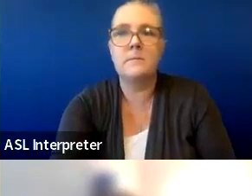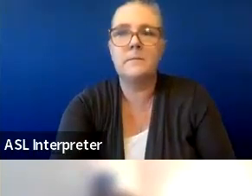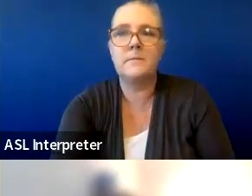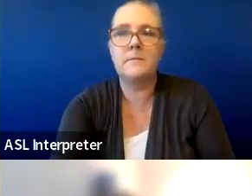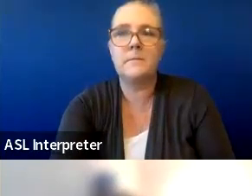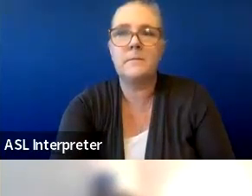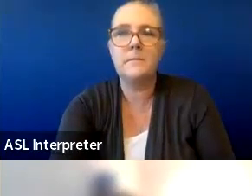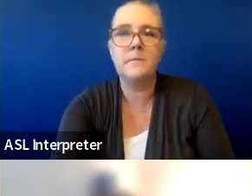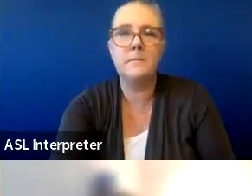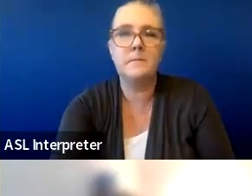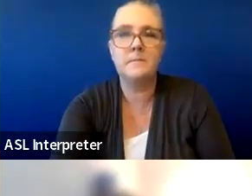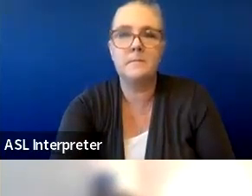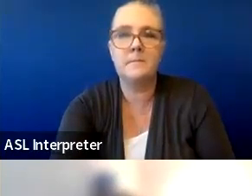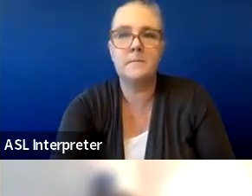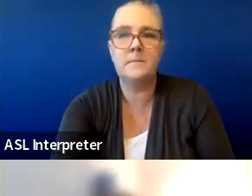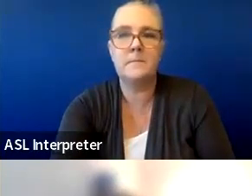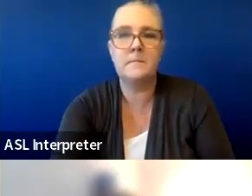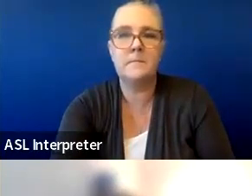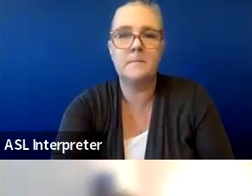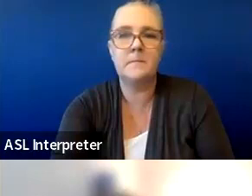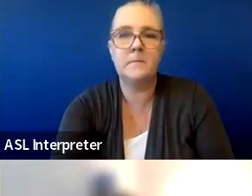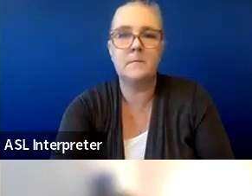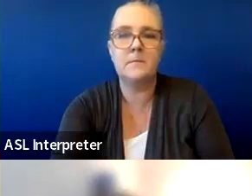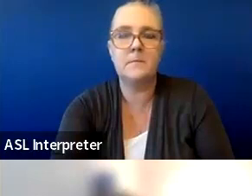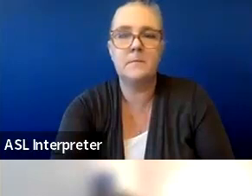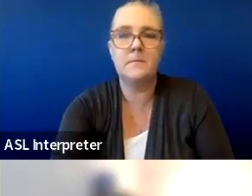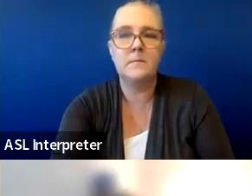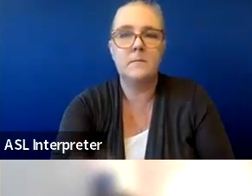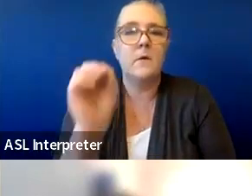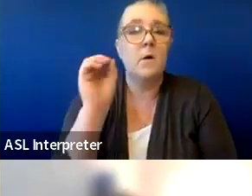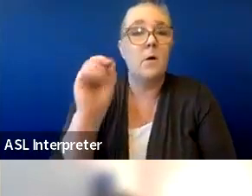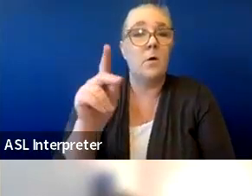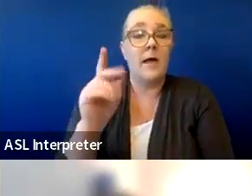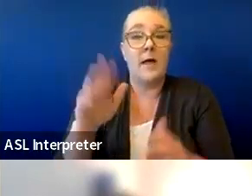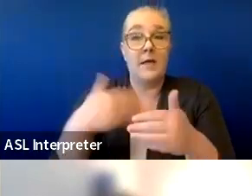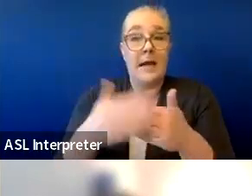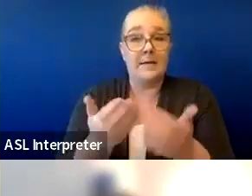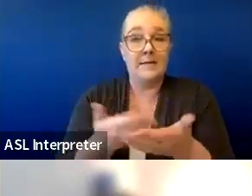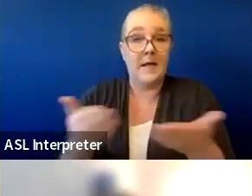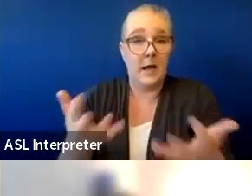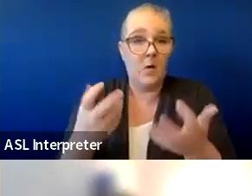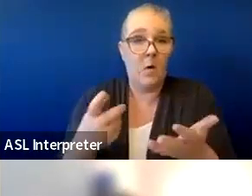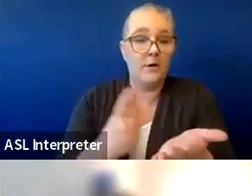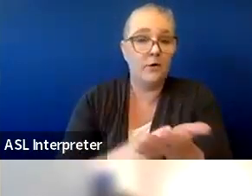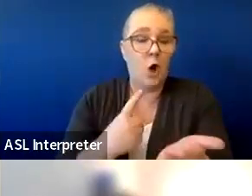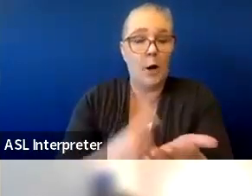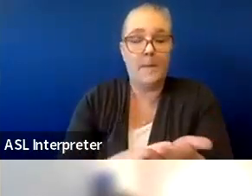Okay, so the next thing that I wanted to go over, just to give folks an